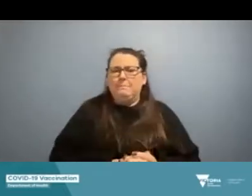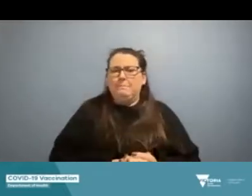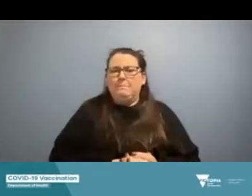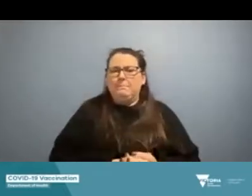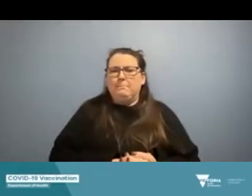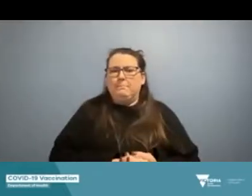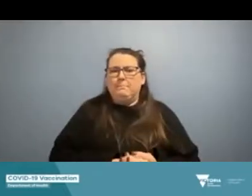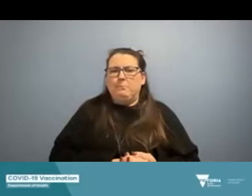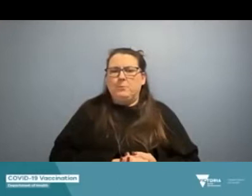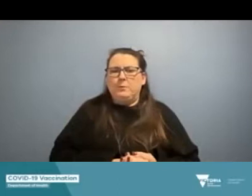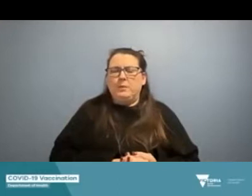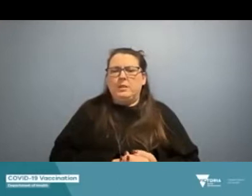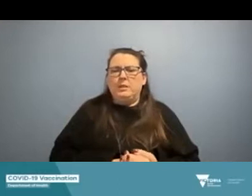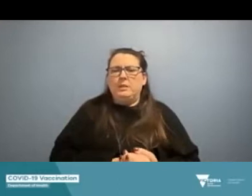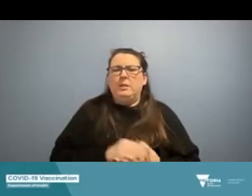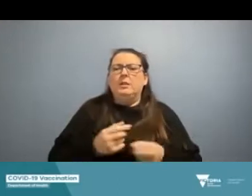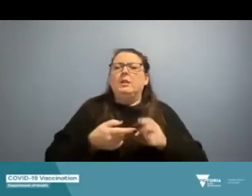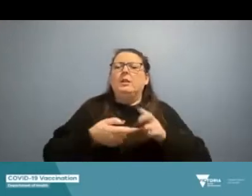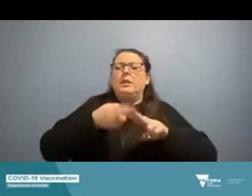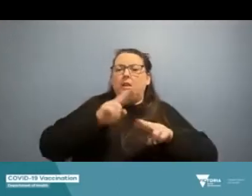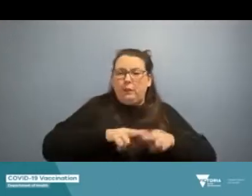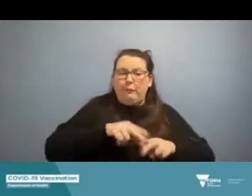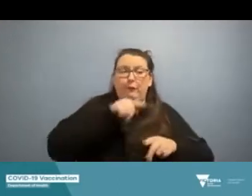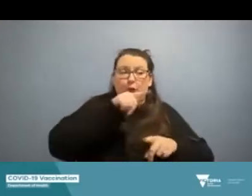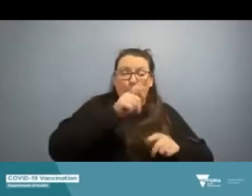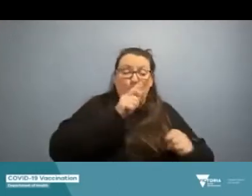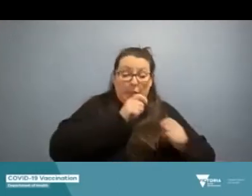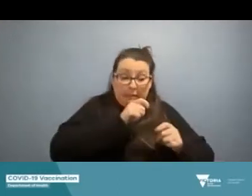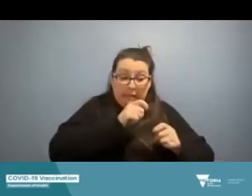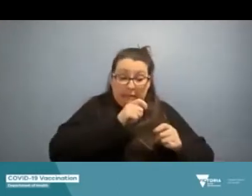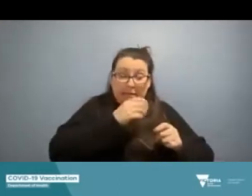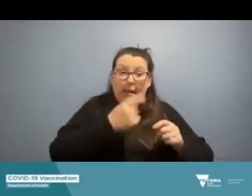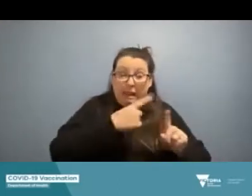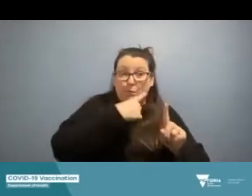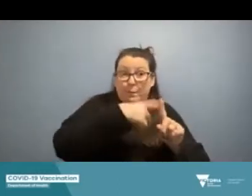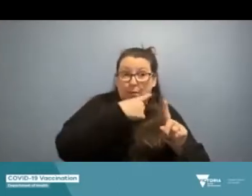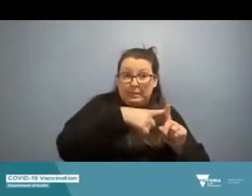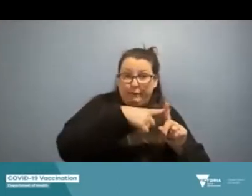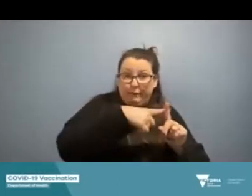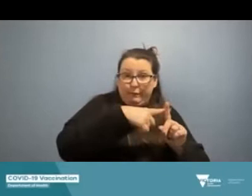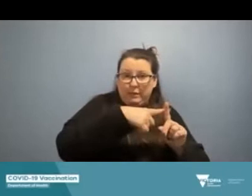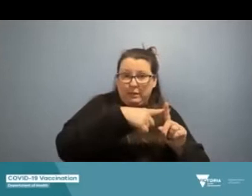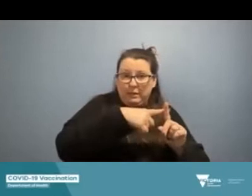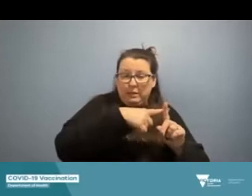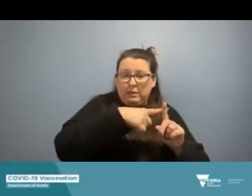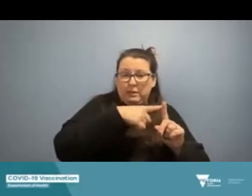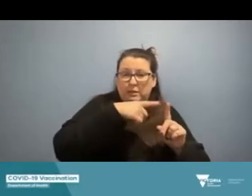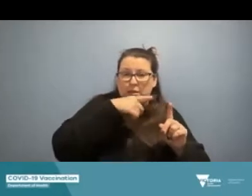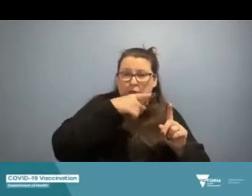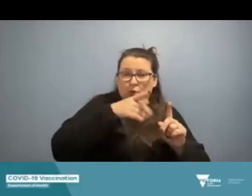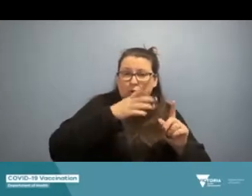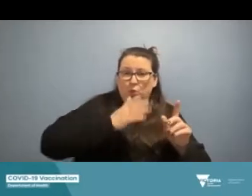you still need to wait for 14 days? Perhaps you have been tested late or been exposed more than 14